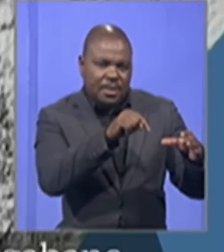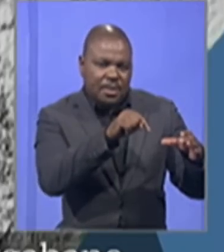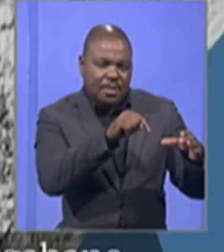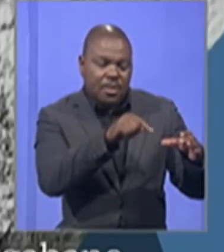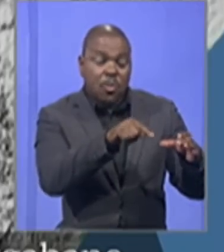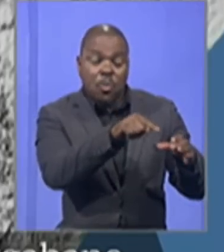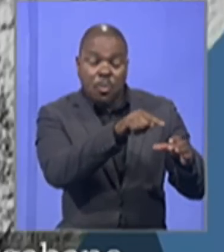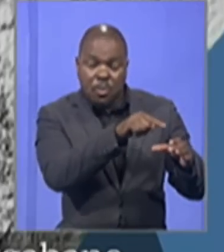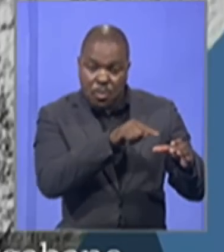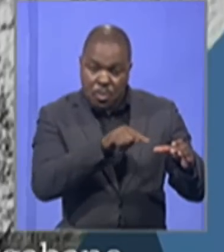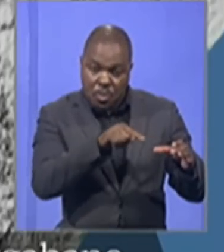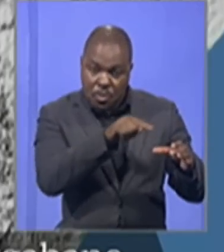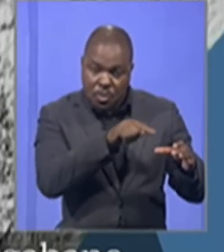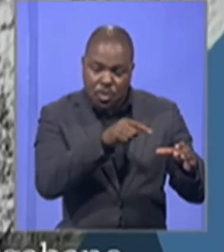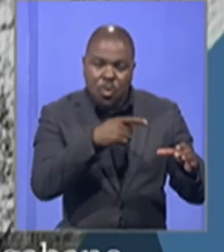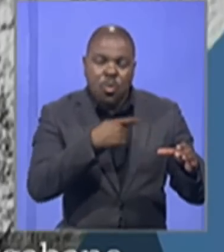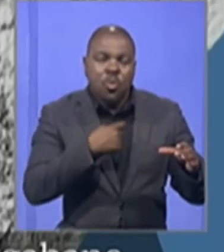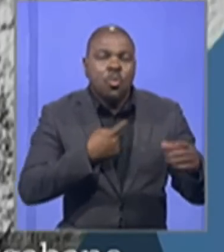phamisang